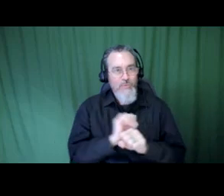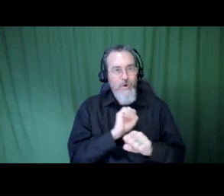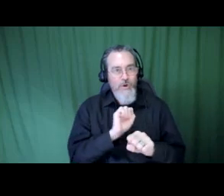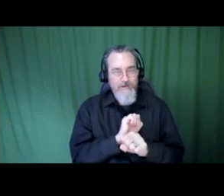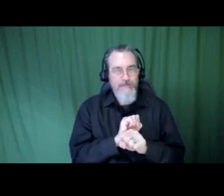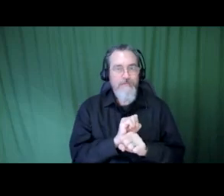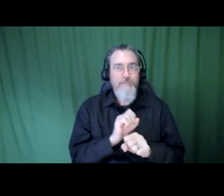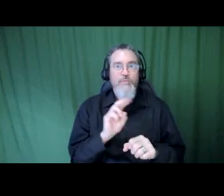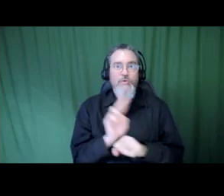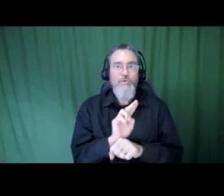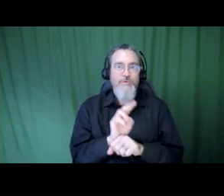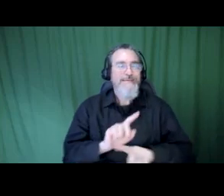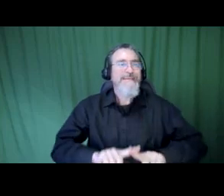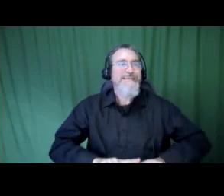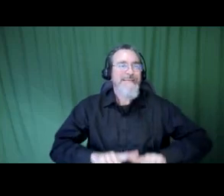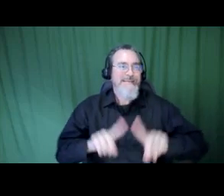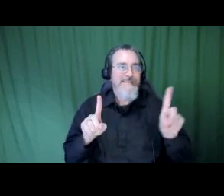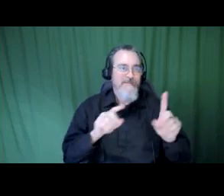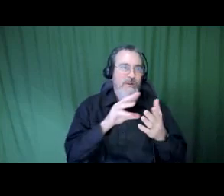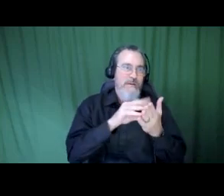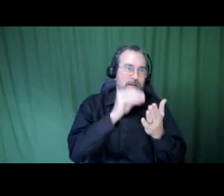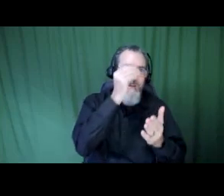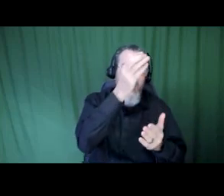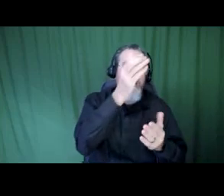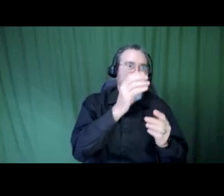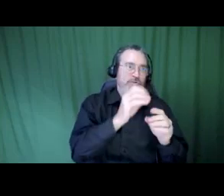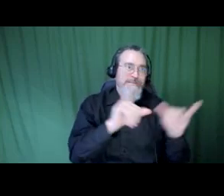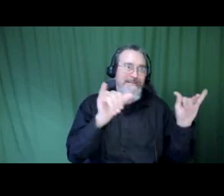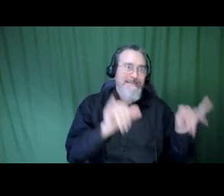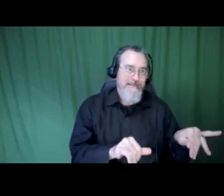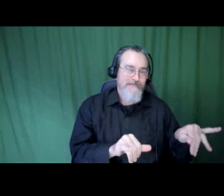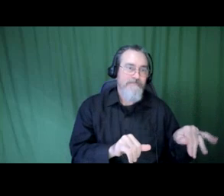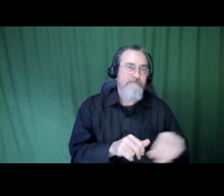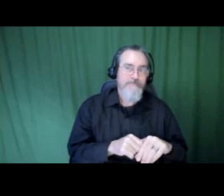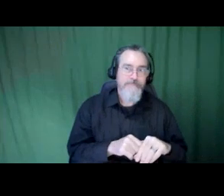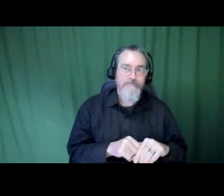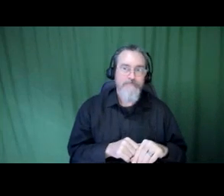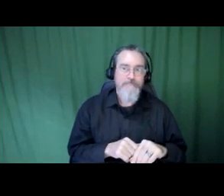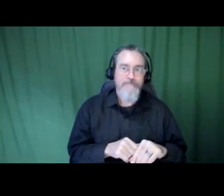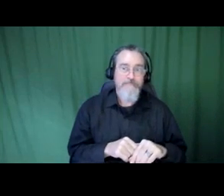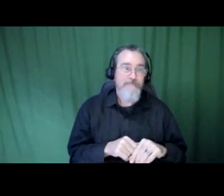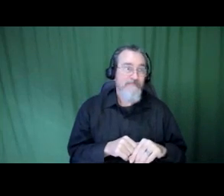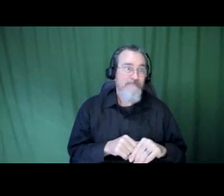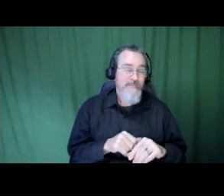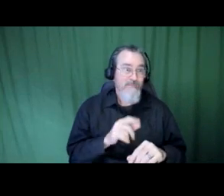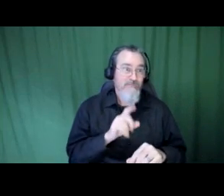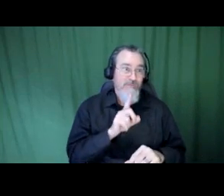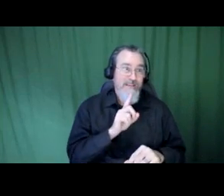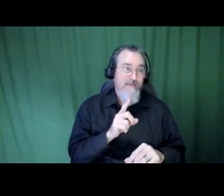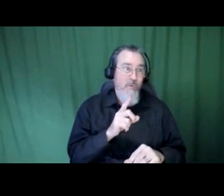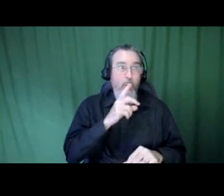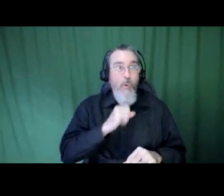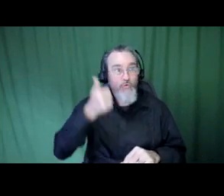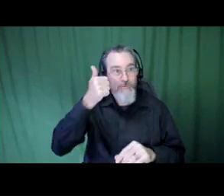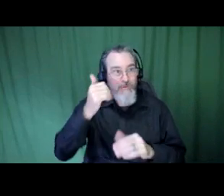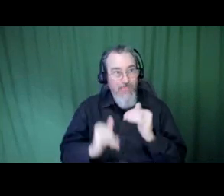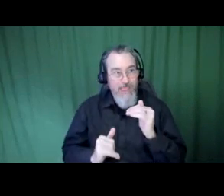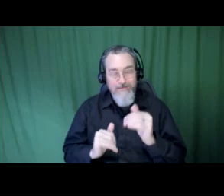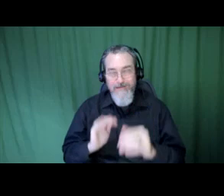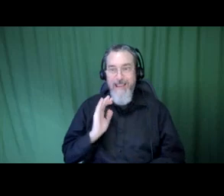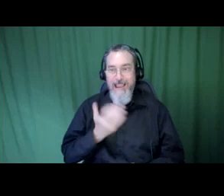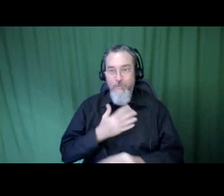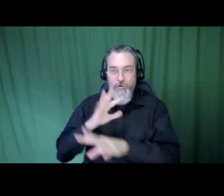knowledge systems that pre-exist, you know, the education that's been traditionally here in the United States. So